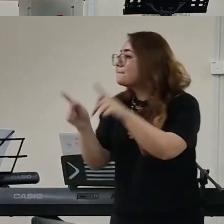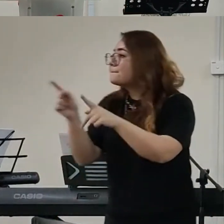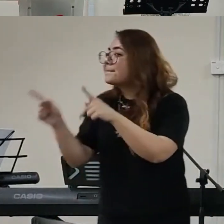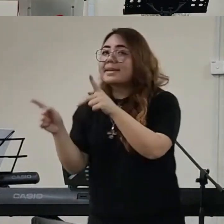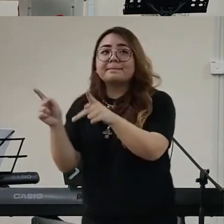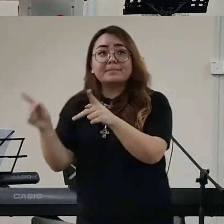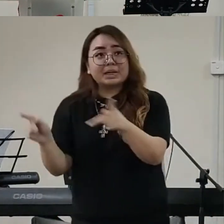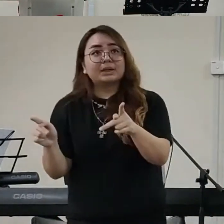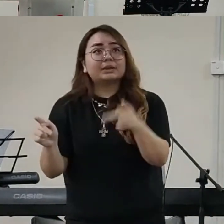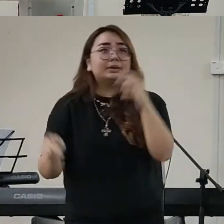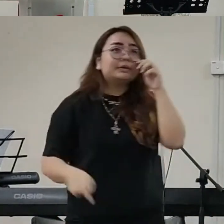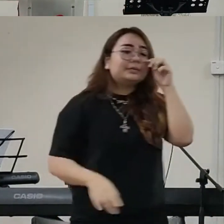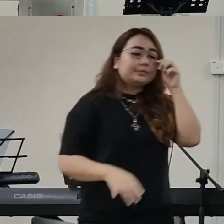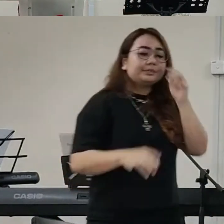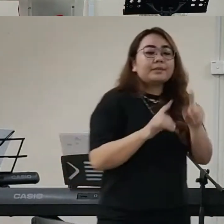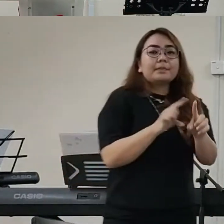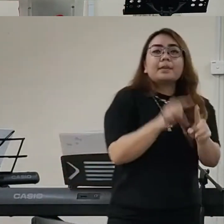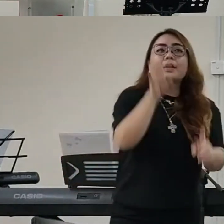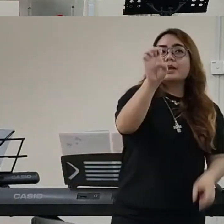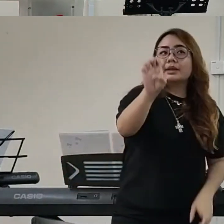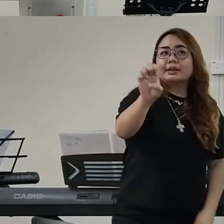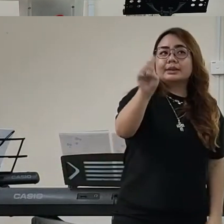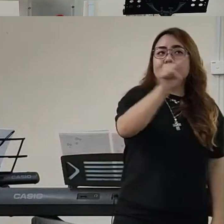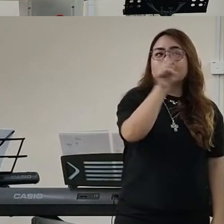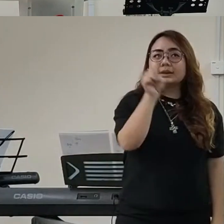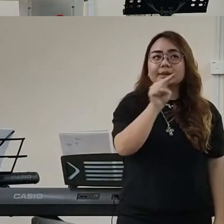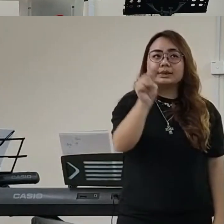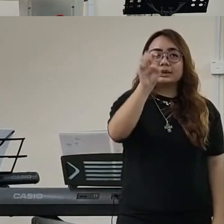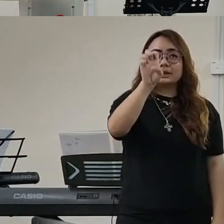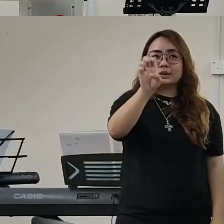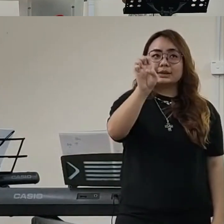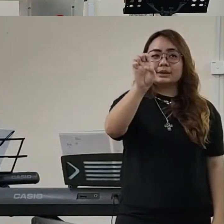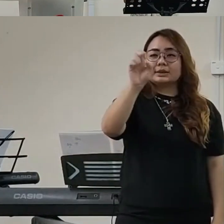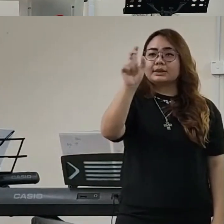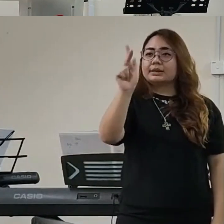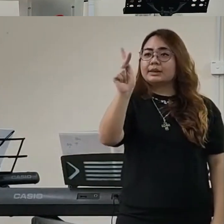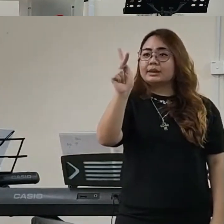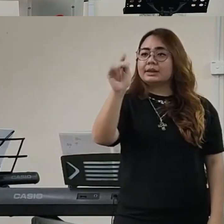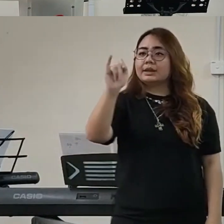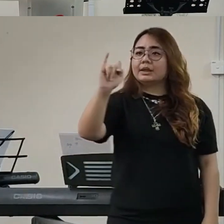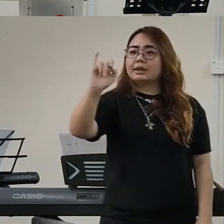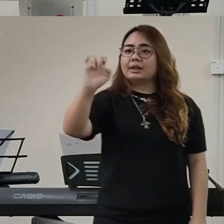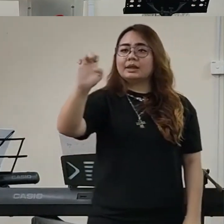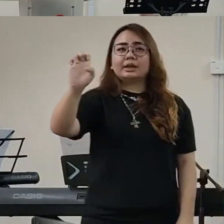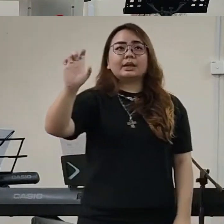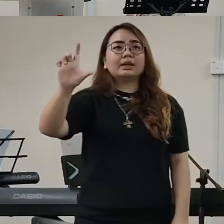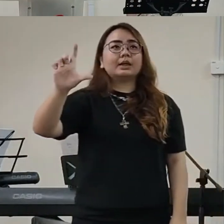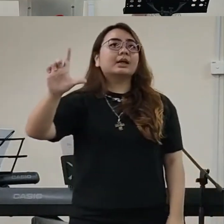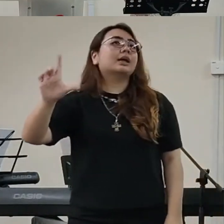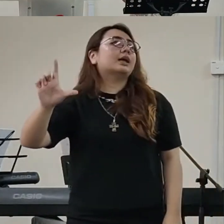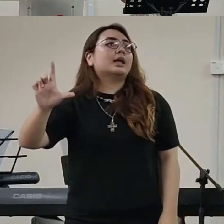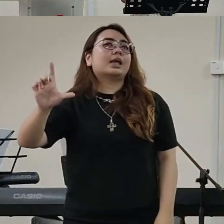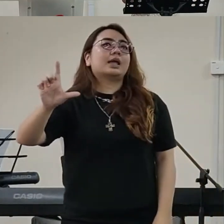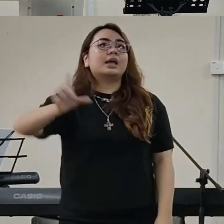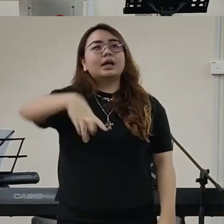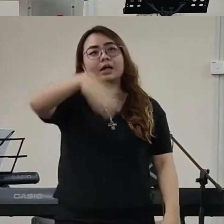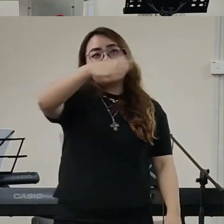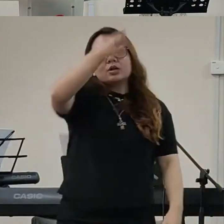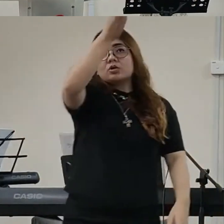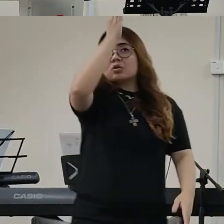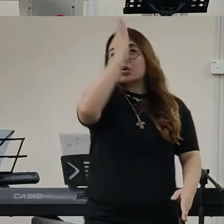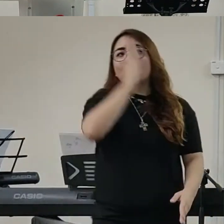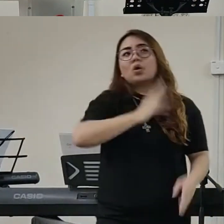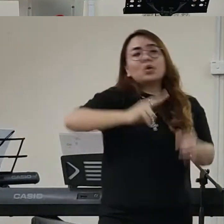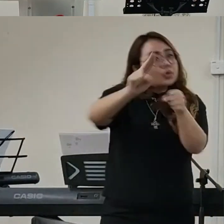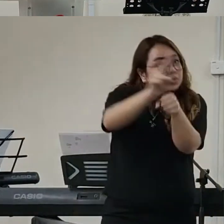if we are a prophet, we are a preacher, we are a teacher, don't show off. Okay, Reverend Edmund, don't show off. I don't show off. Hallelujah.